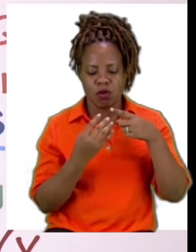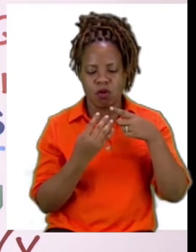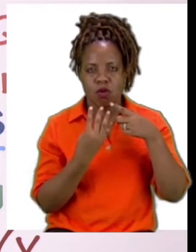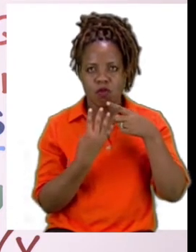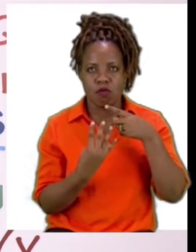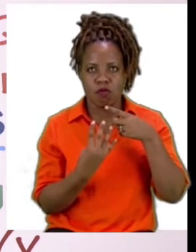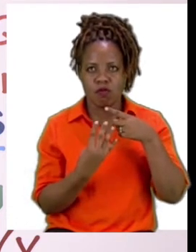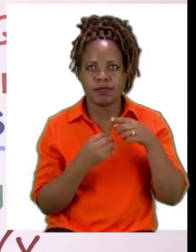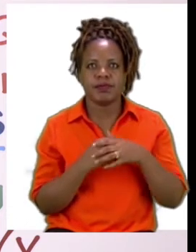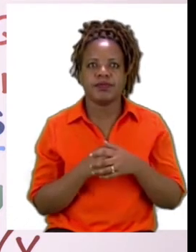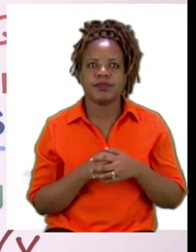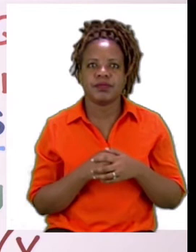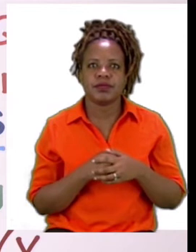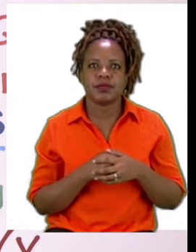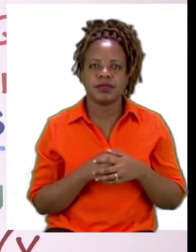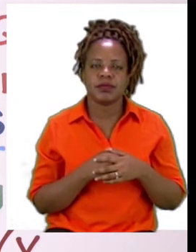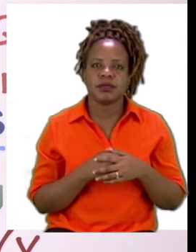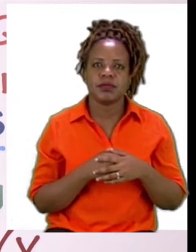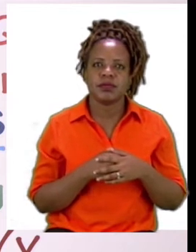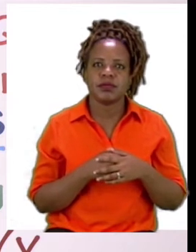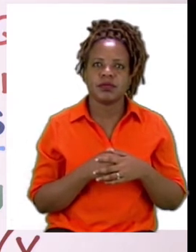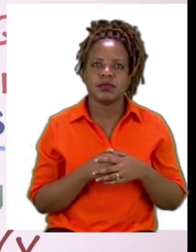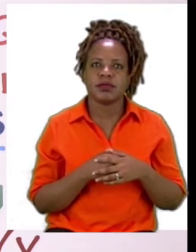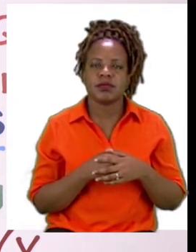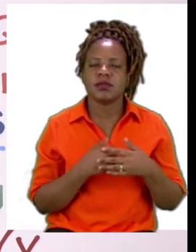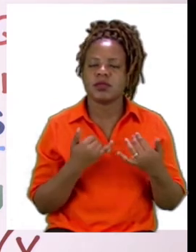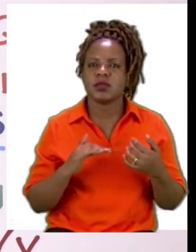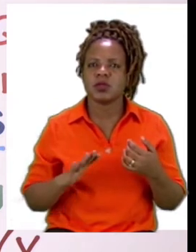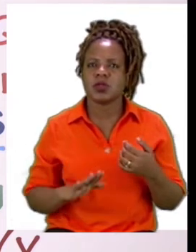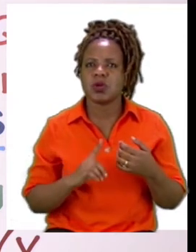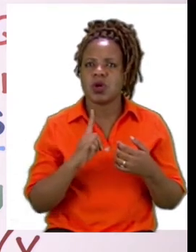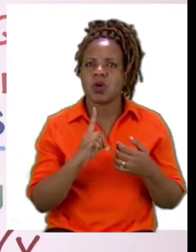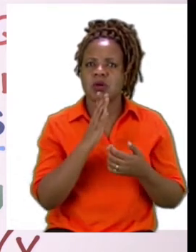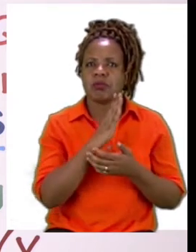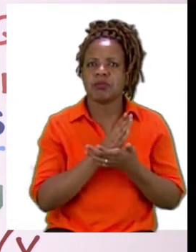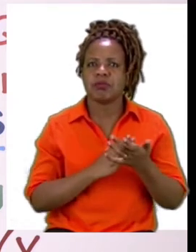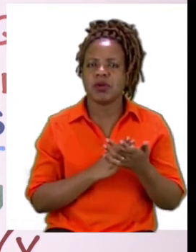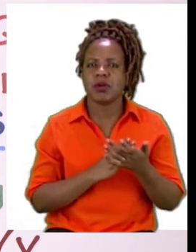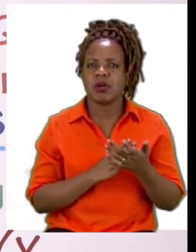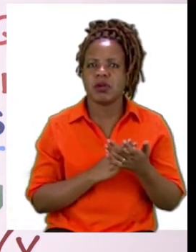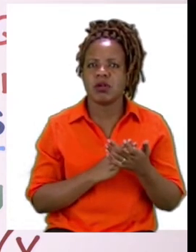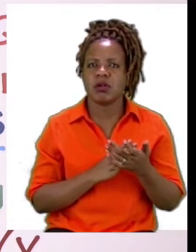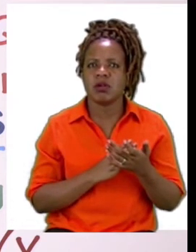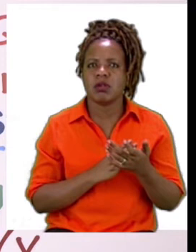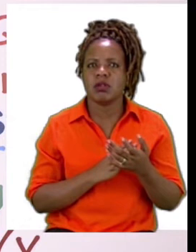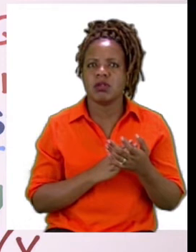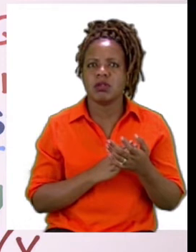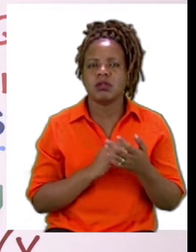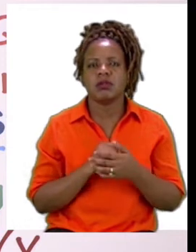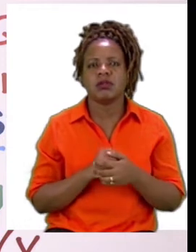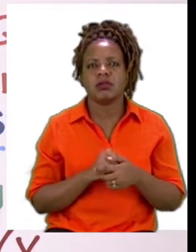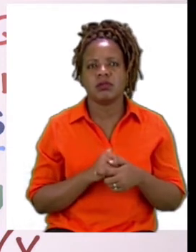And if I only want 1 part of the circle, only 1 part,